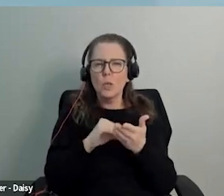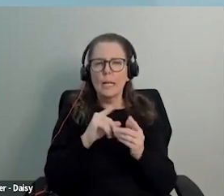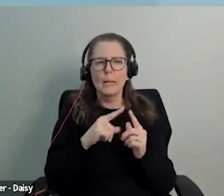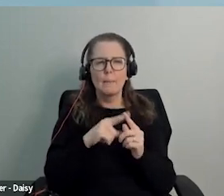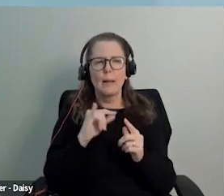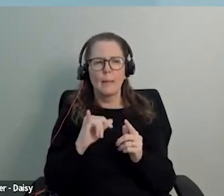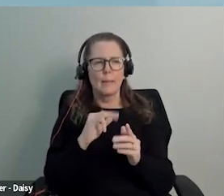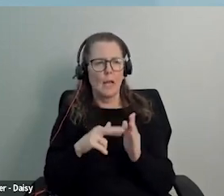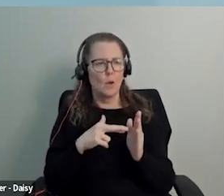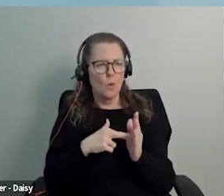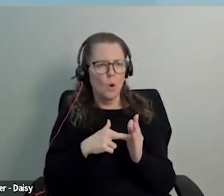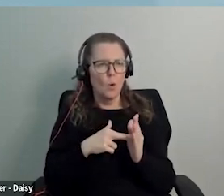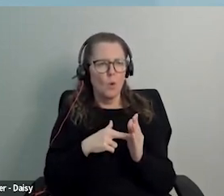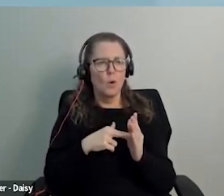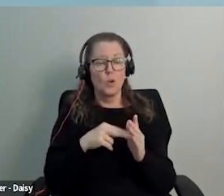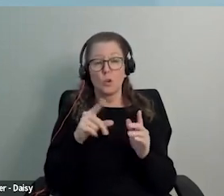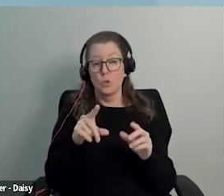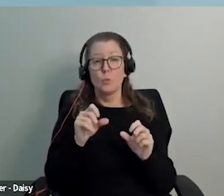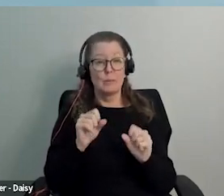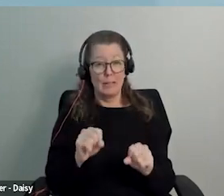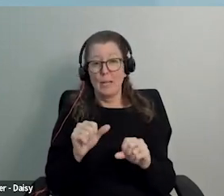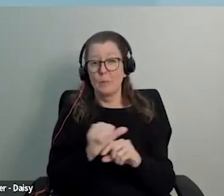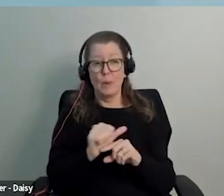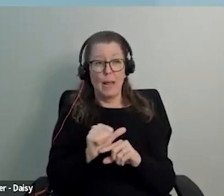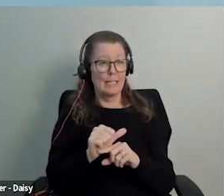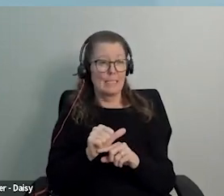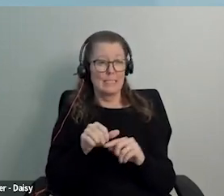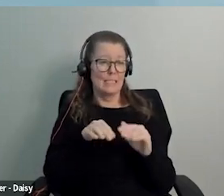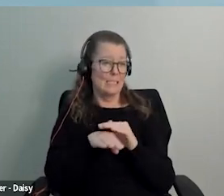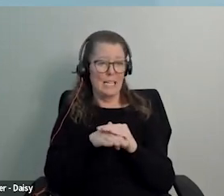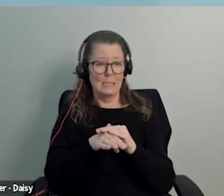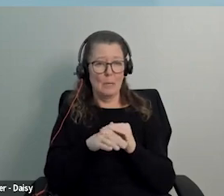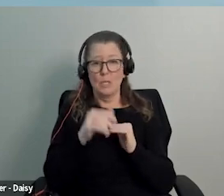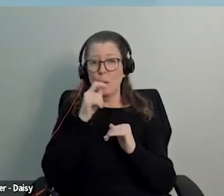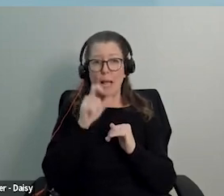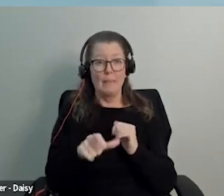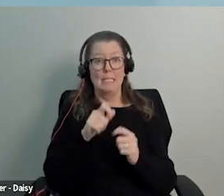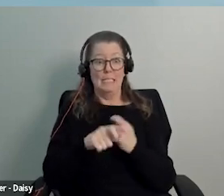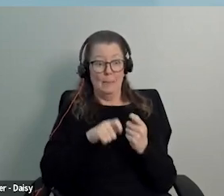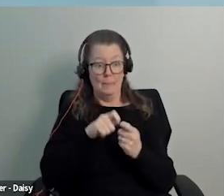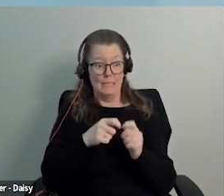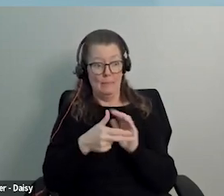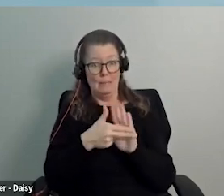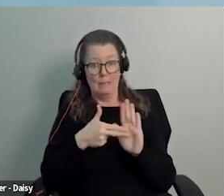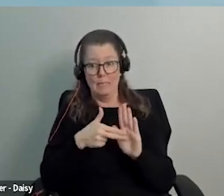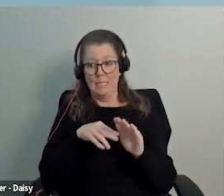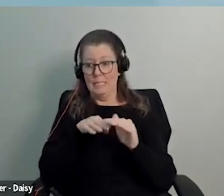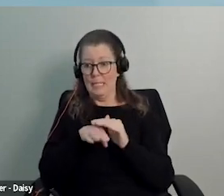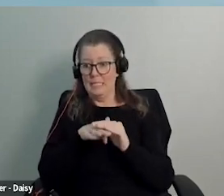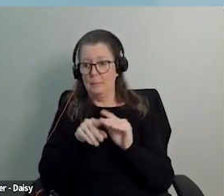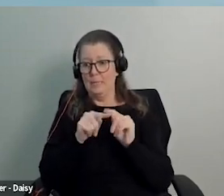get into, you can practice accessibility in that role. You don't have to be confined to being specifically on an accessibility